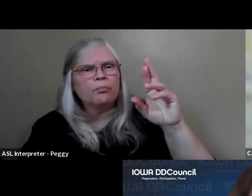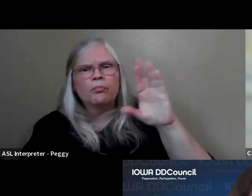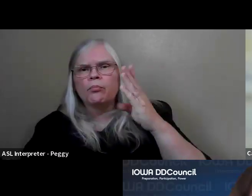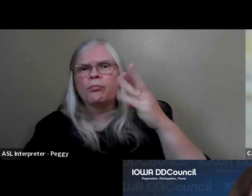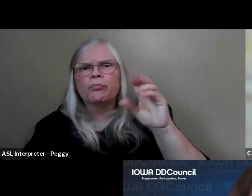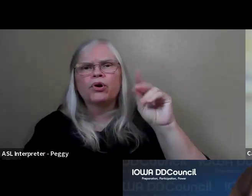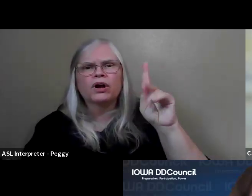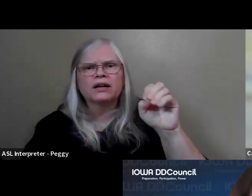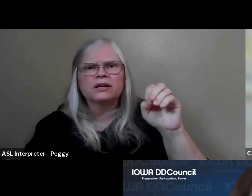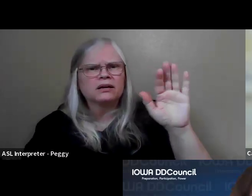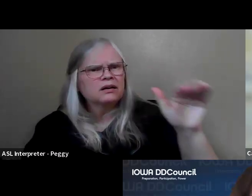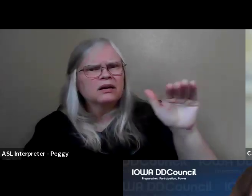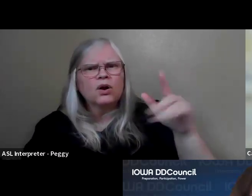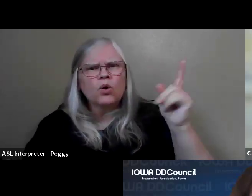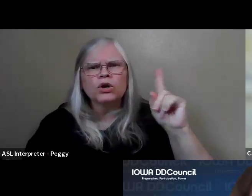So